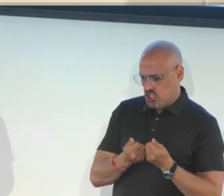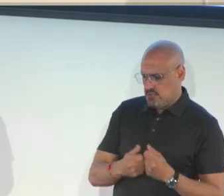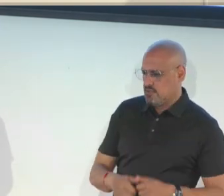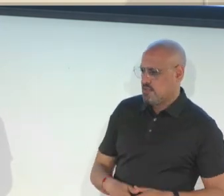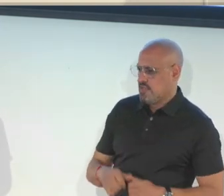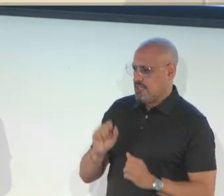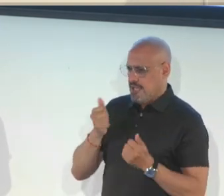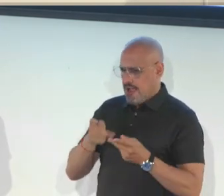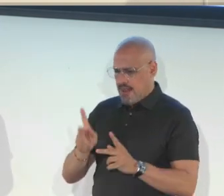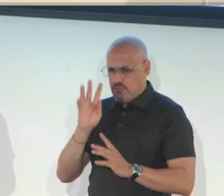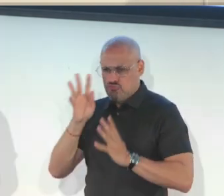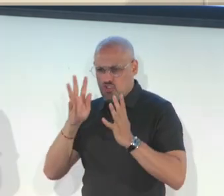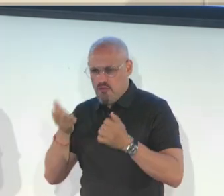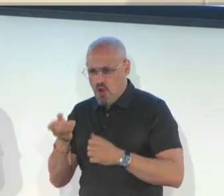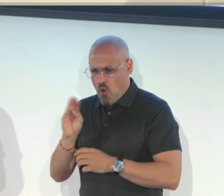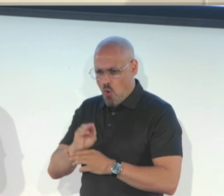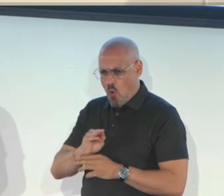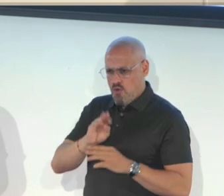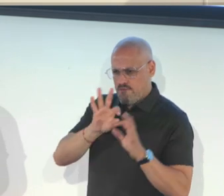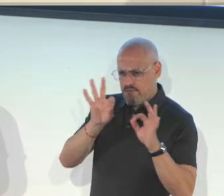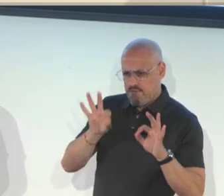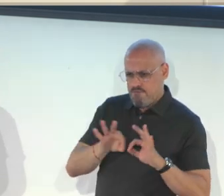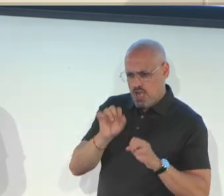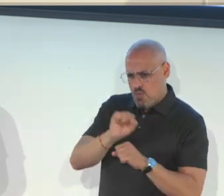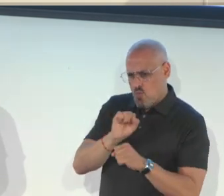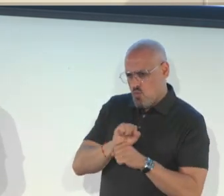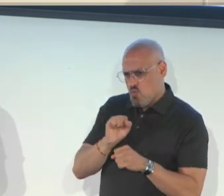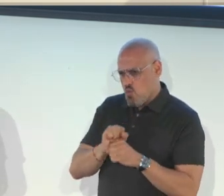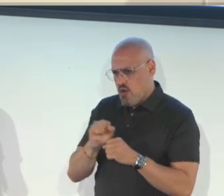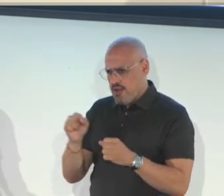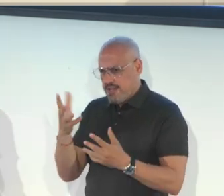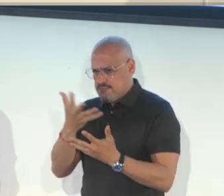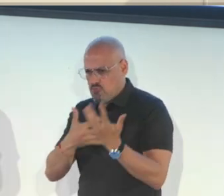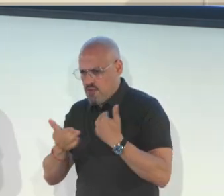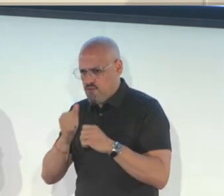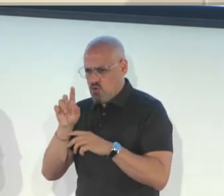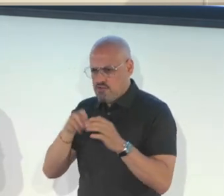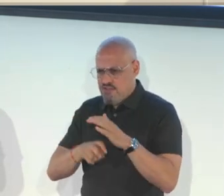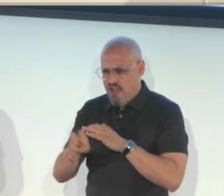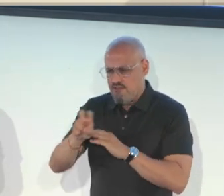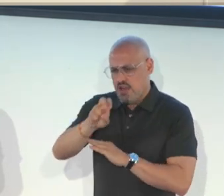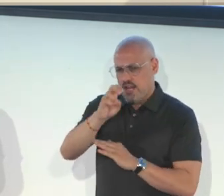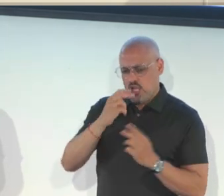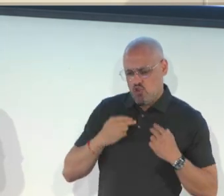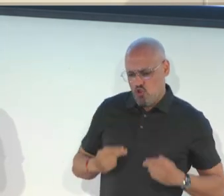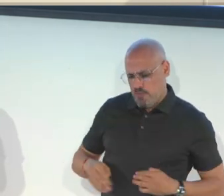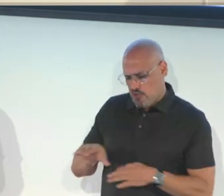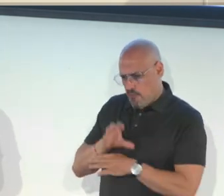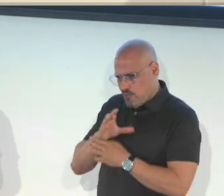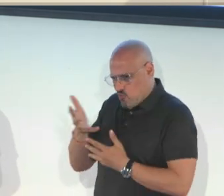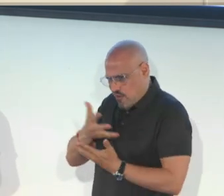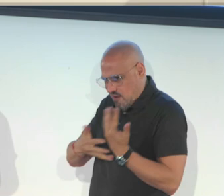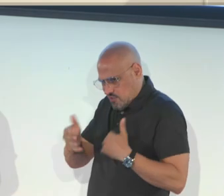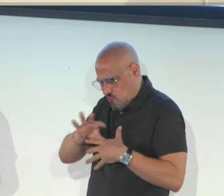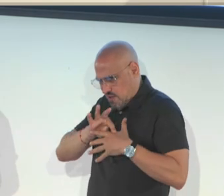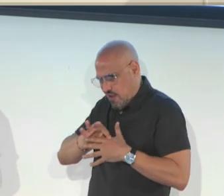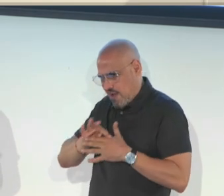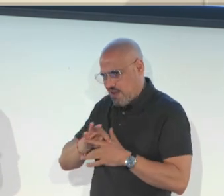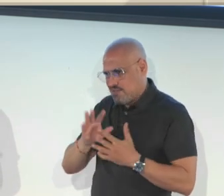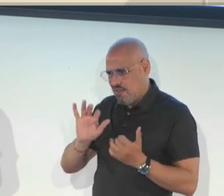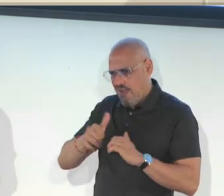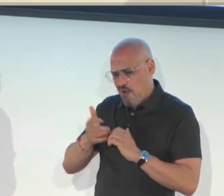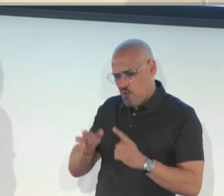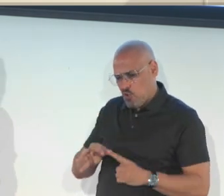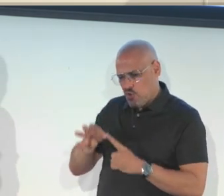our own frameworks and interfaces for navigating human and computer interaction and context in a way uniquely